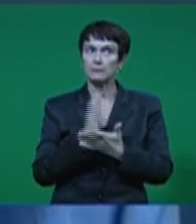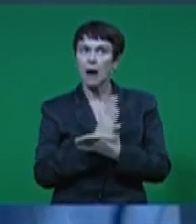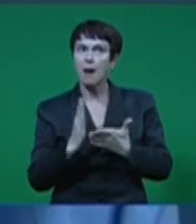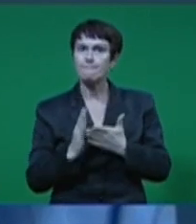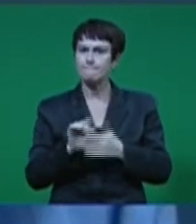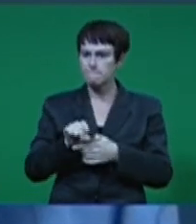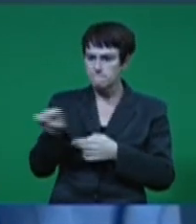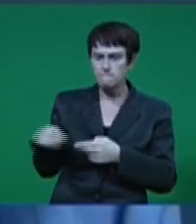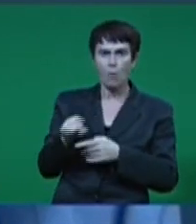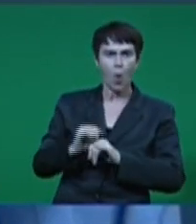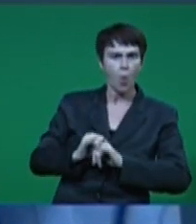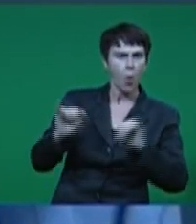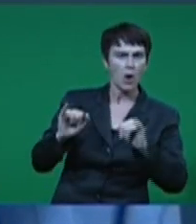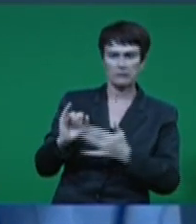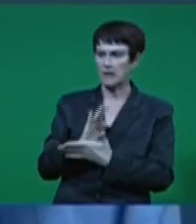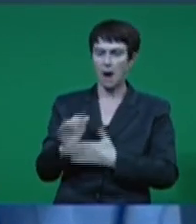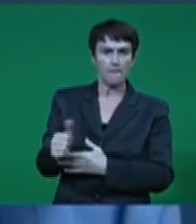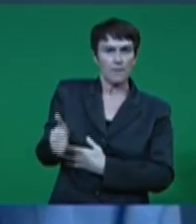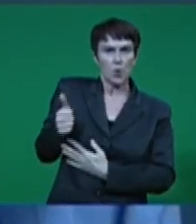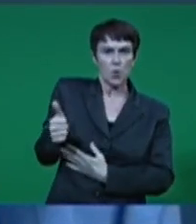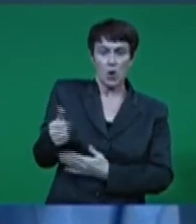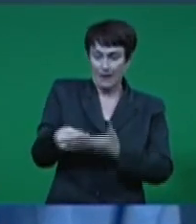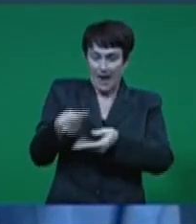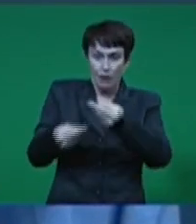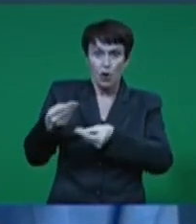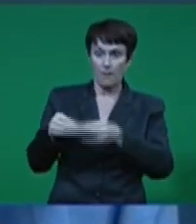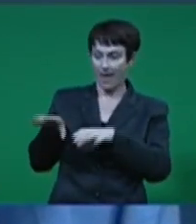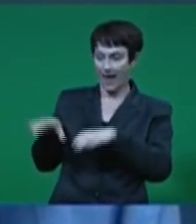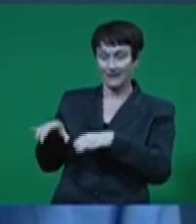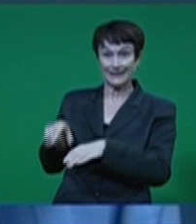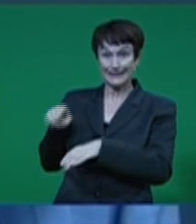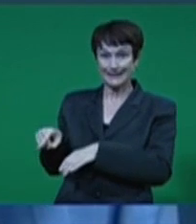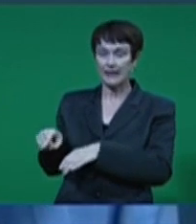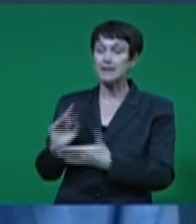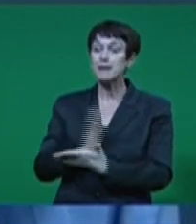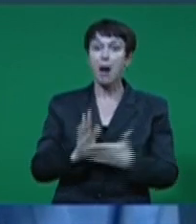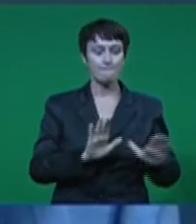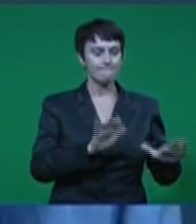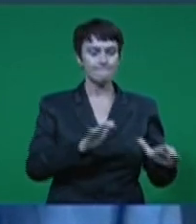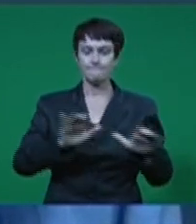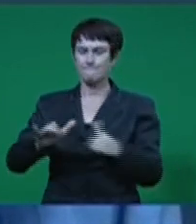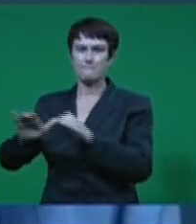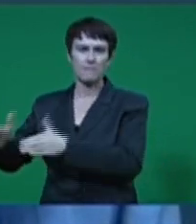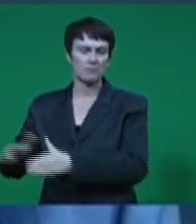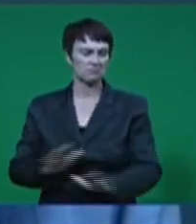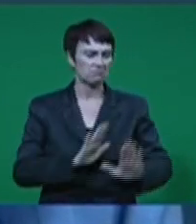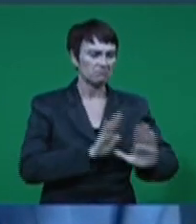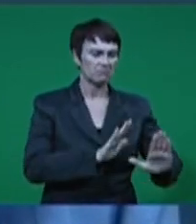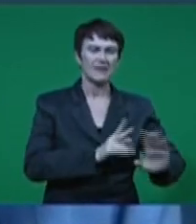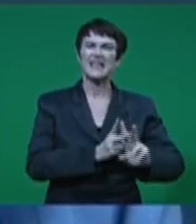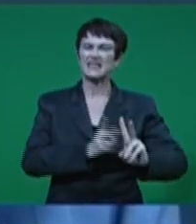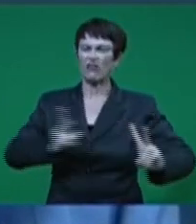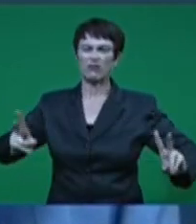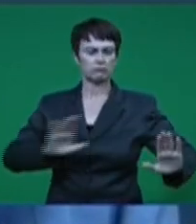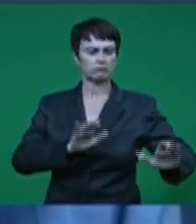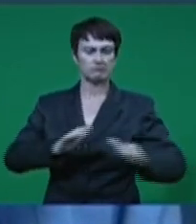others, and on economic activities in sectors that are more dependent on close contact, such as